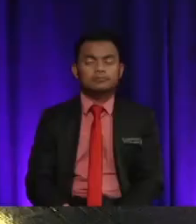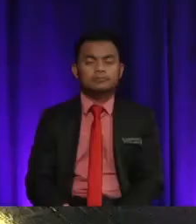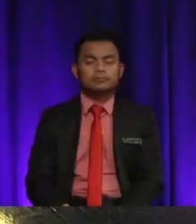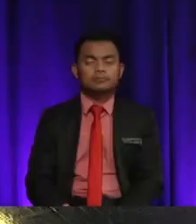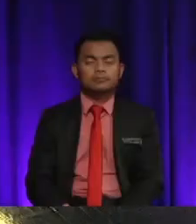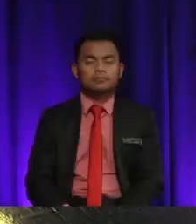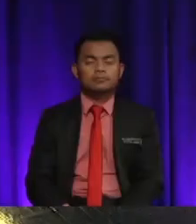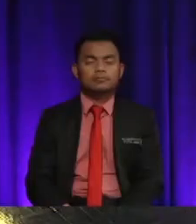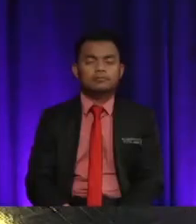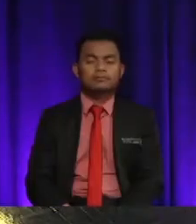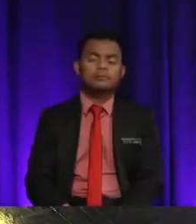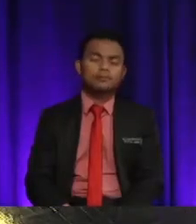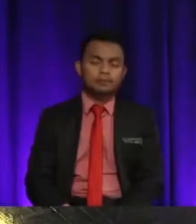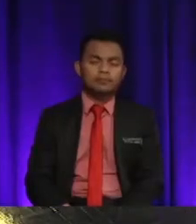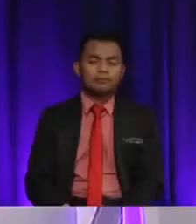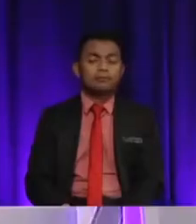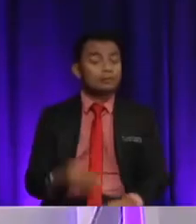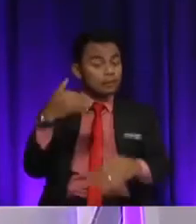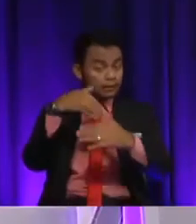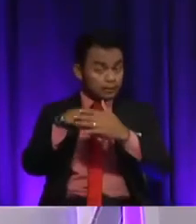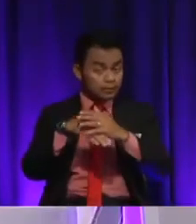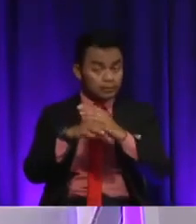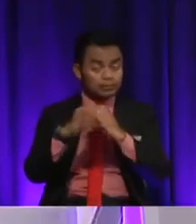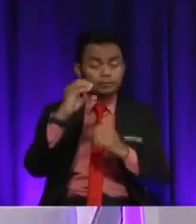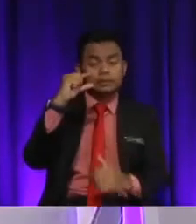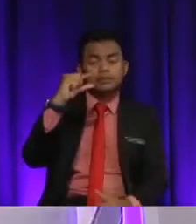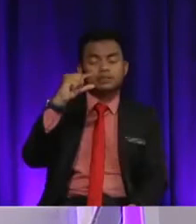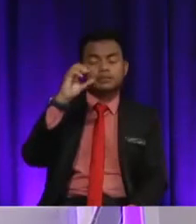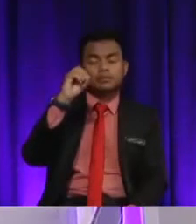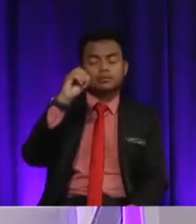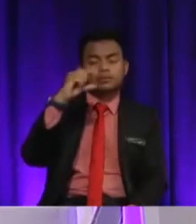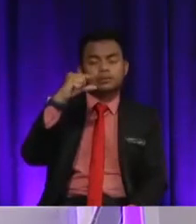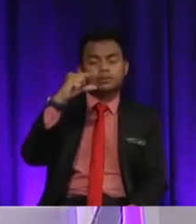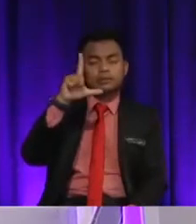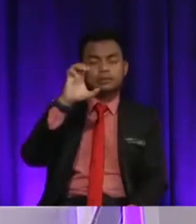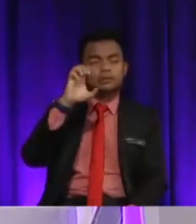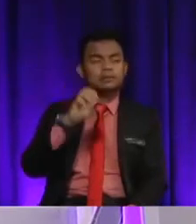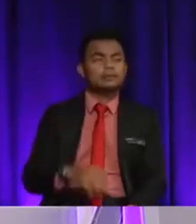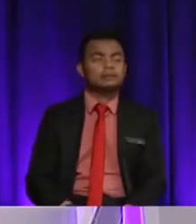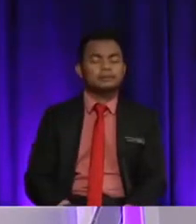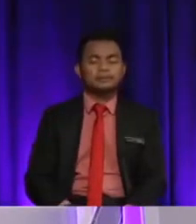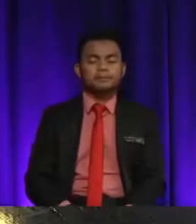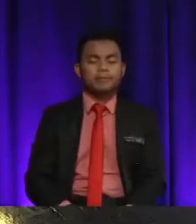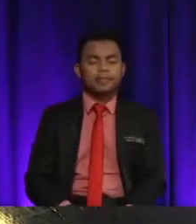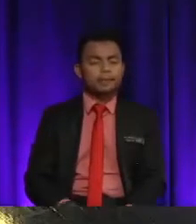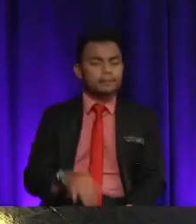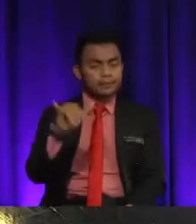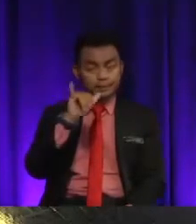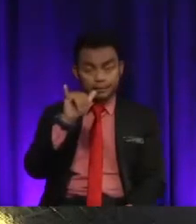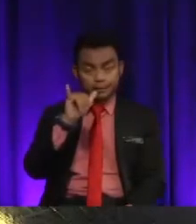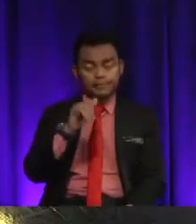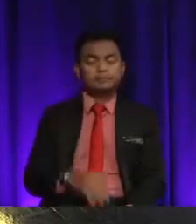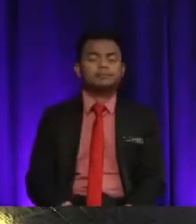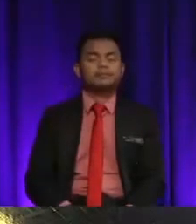the image or Google the meaning of the word. I think that is another possibility. Definitely. Yeah. Let's say if you don't have a